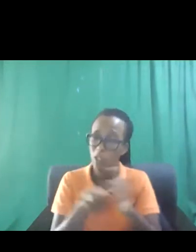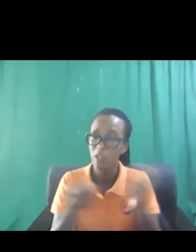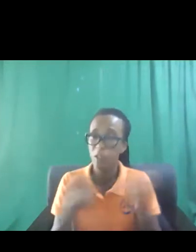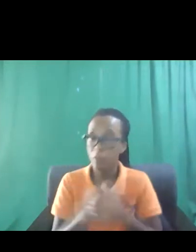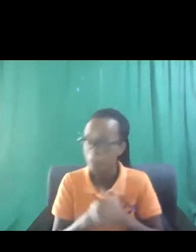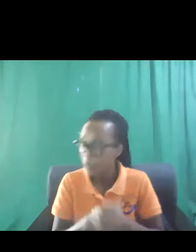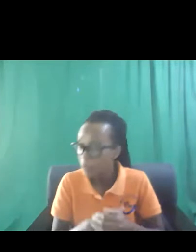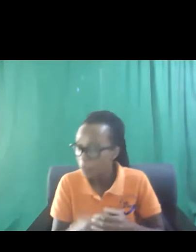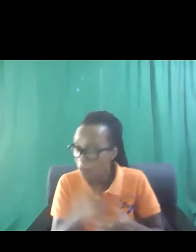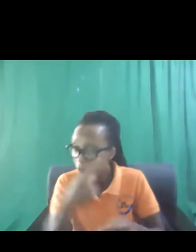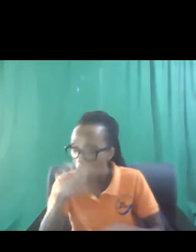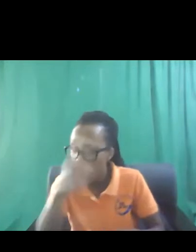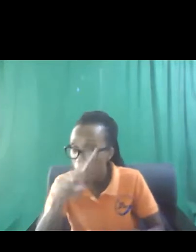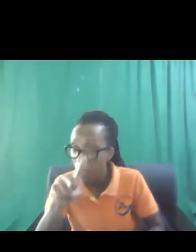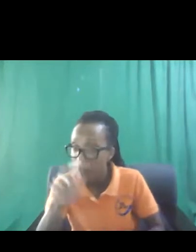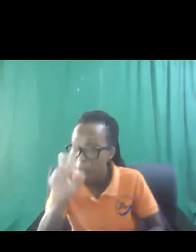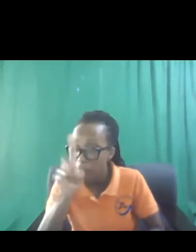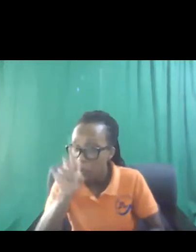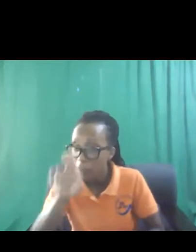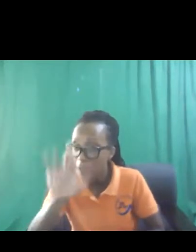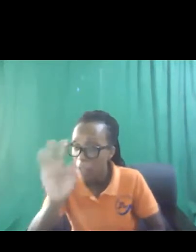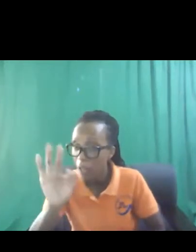Ferraro?